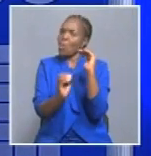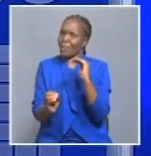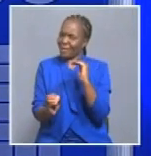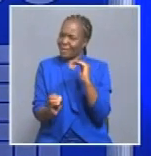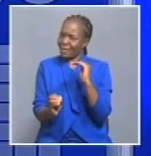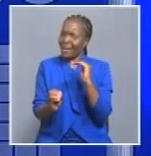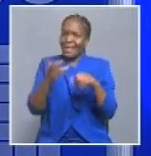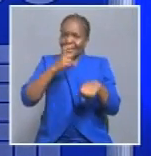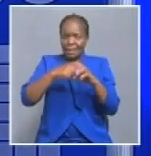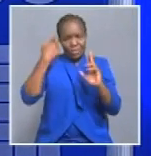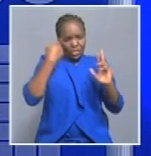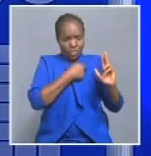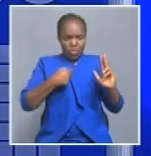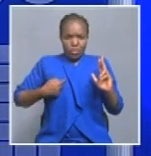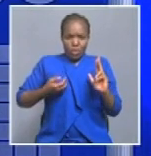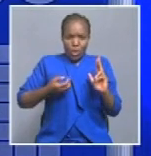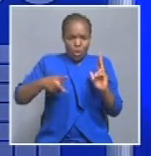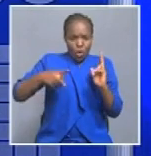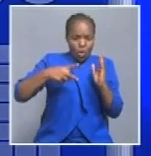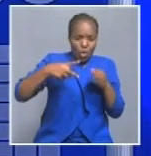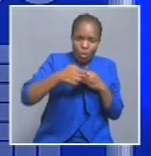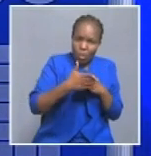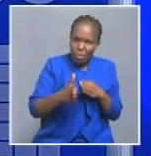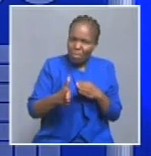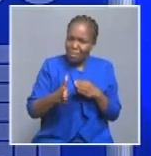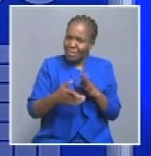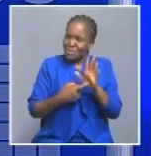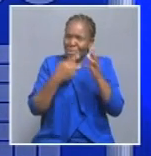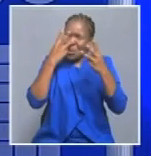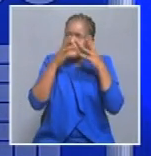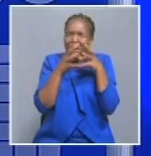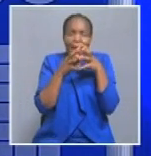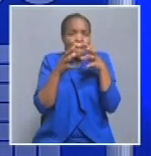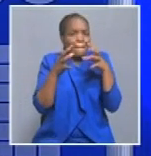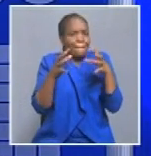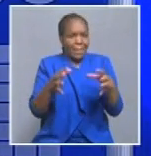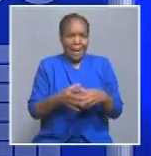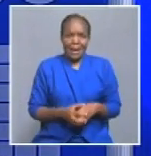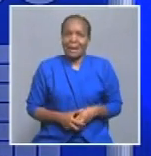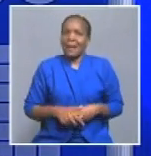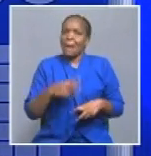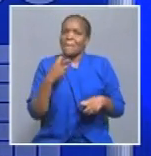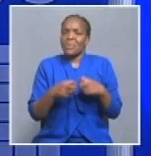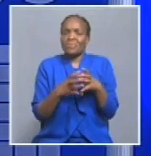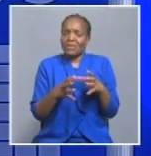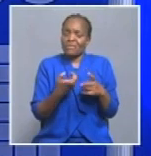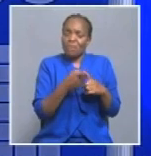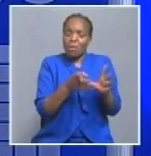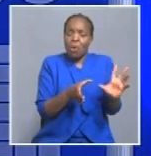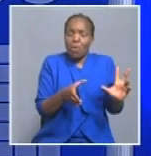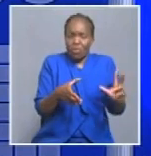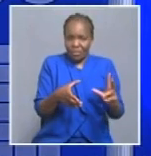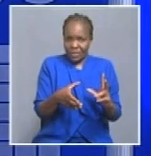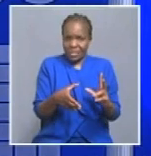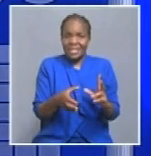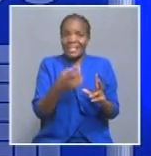this house and she expressed concerns about certain defecations among these communities, definitely due